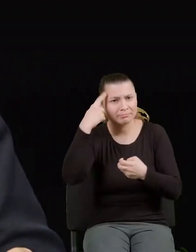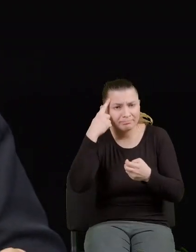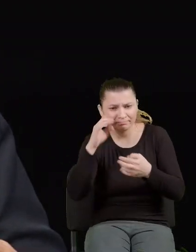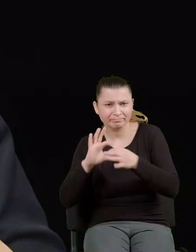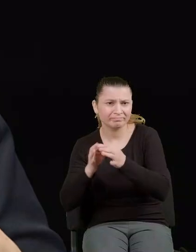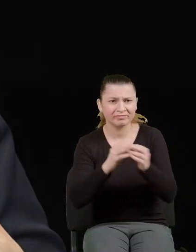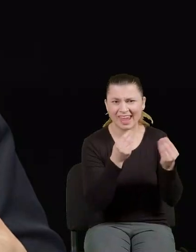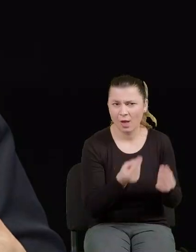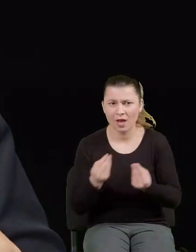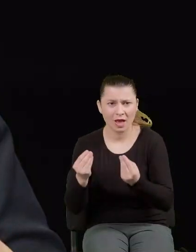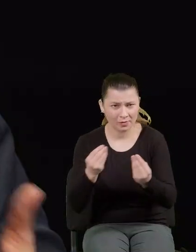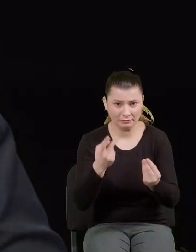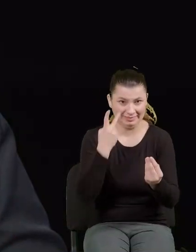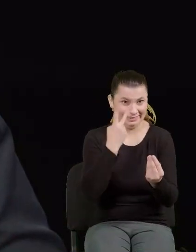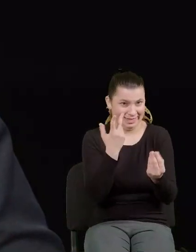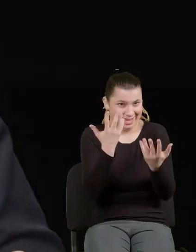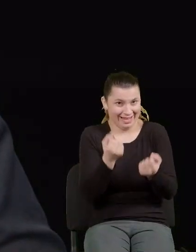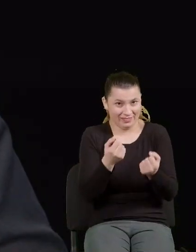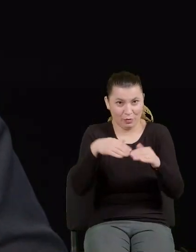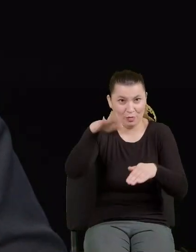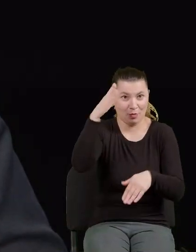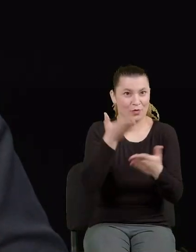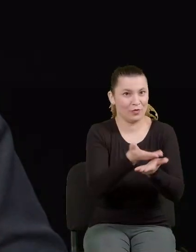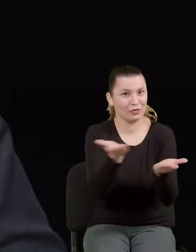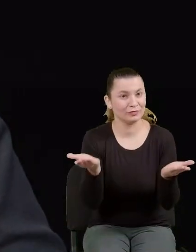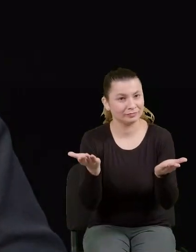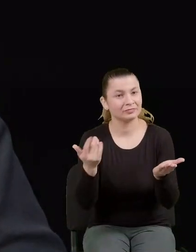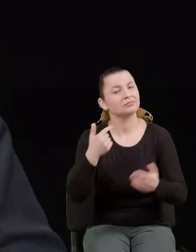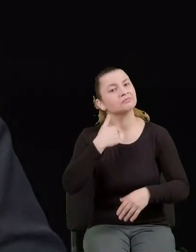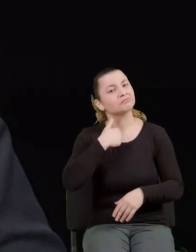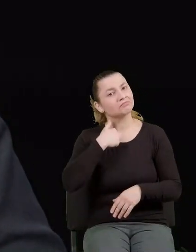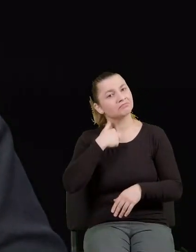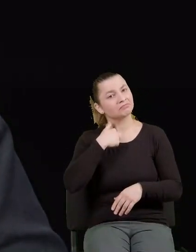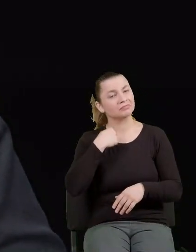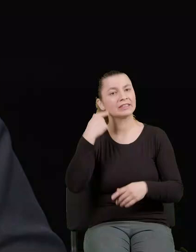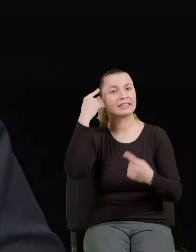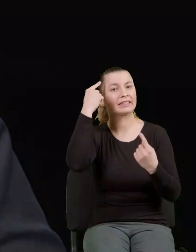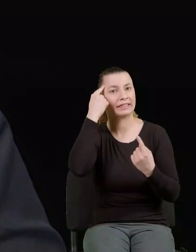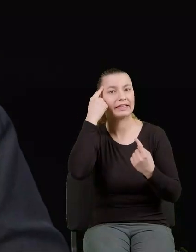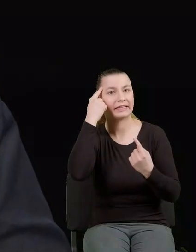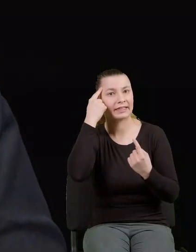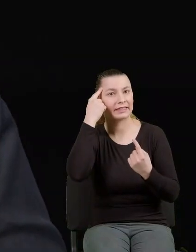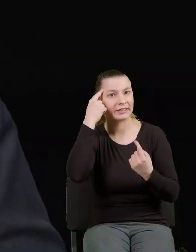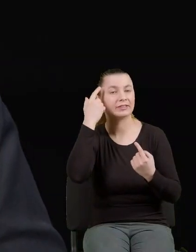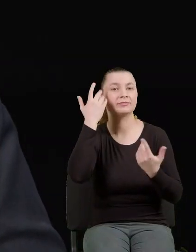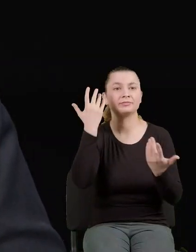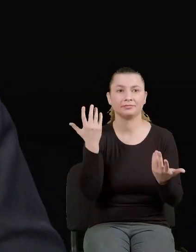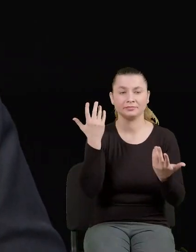policy, in particular in the member states who joined in 2004 and later.